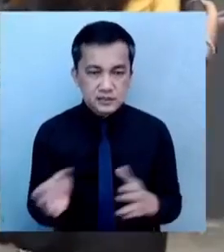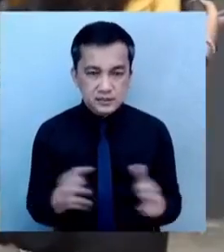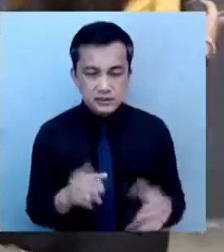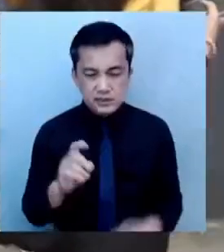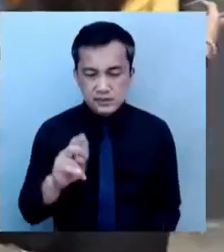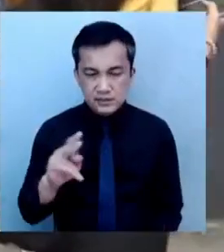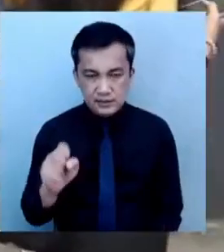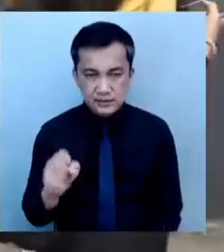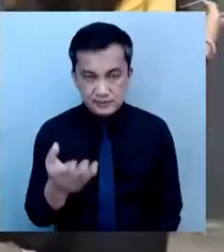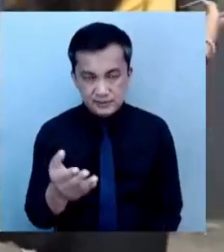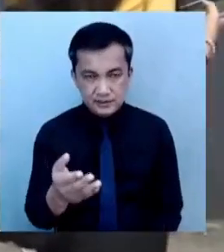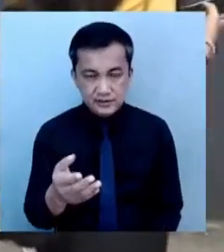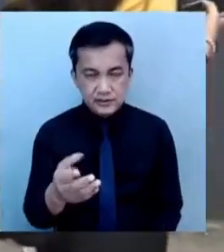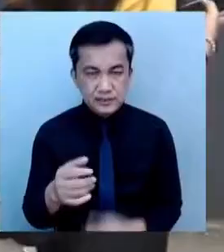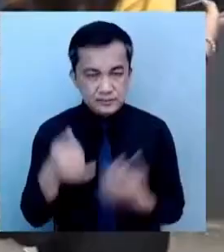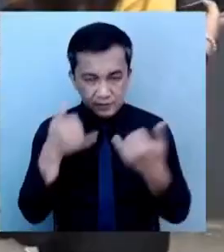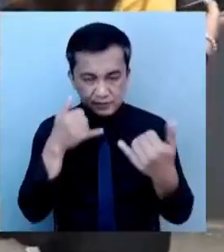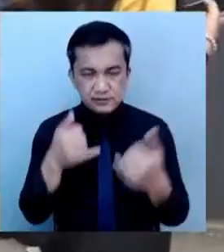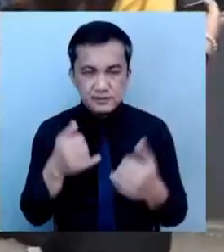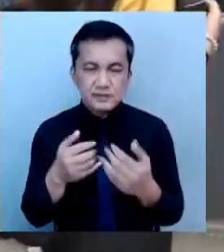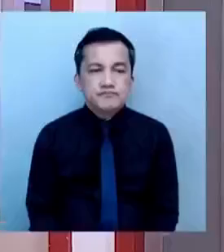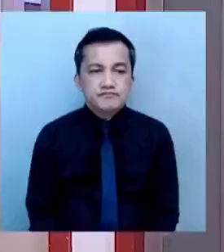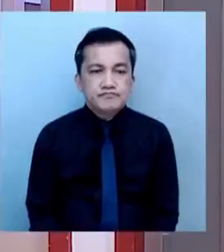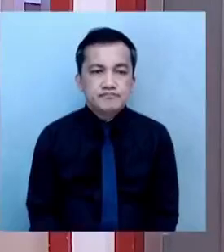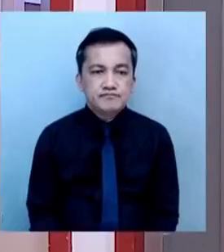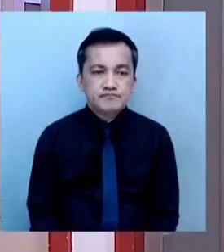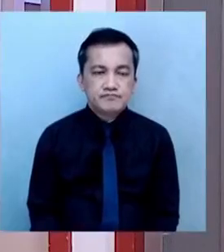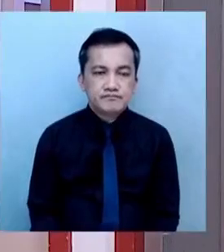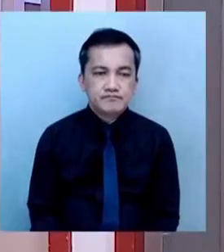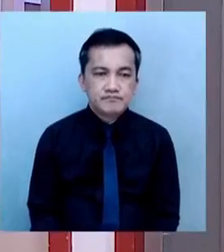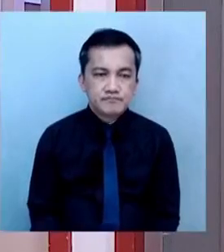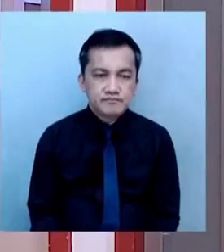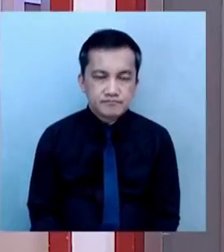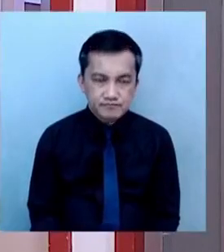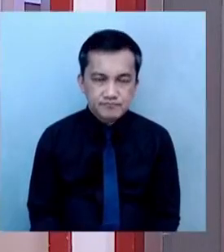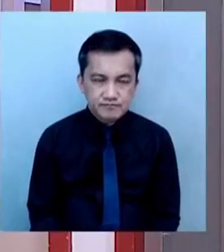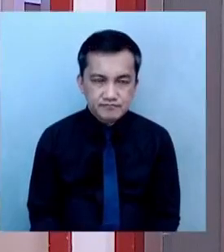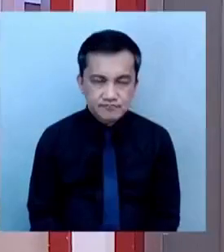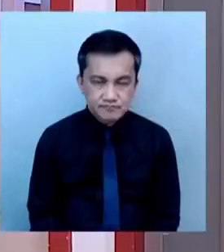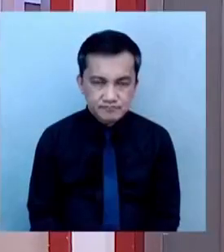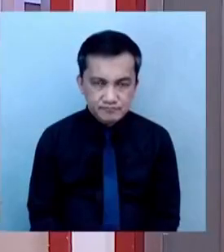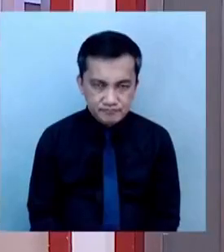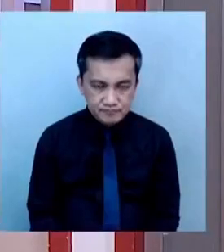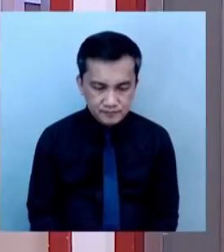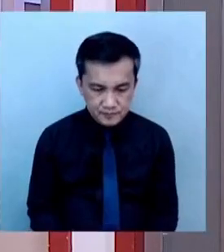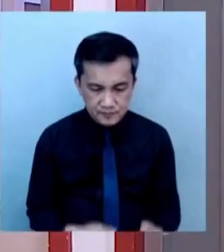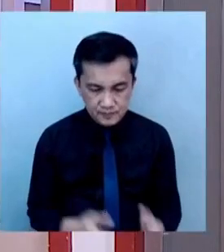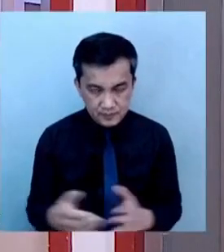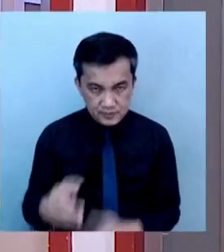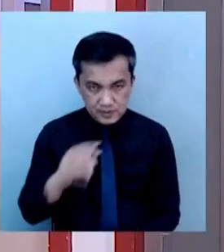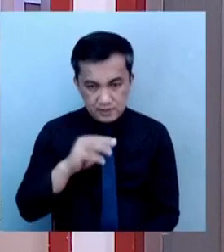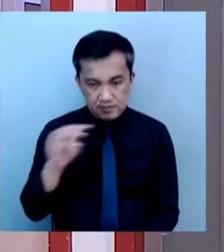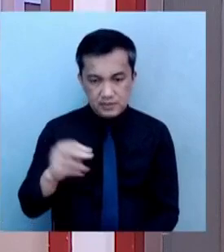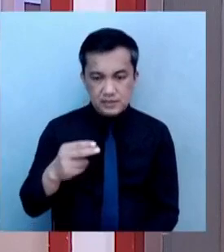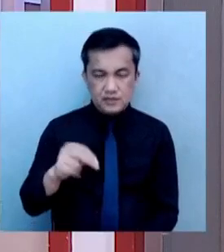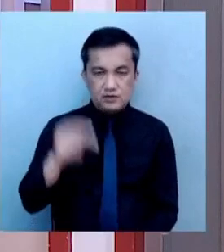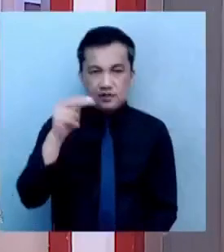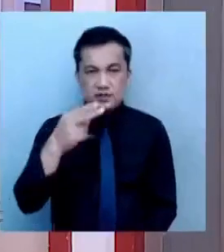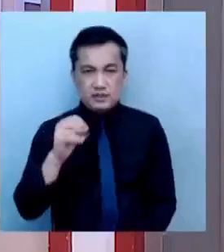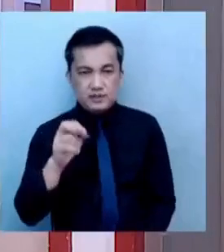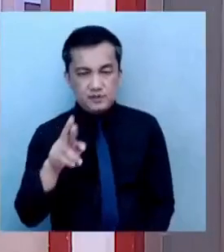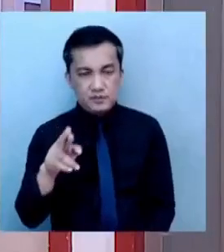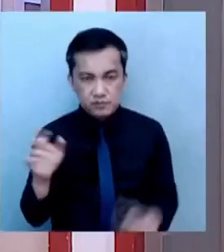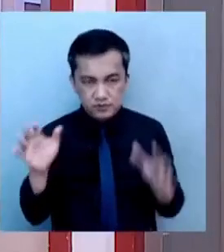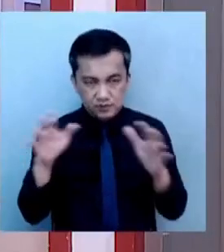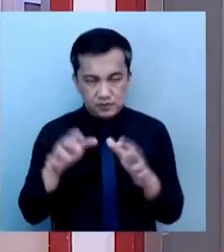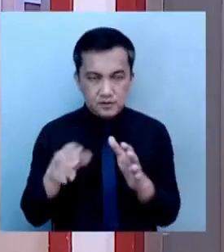joining us on the line. Dennis, Merry Christmas to you. And let's go over now to the Manila North Harbor Port, where an influx of passengers is expected due